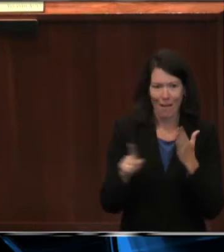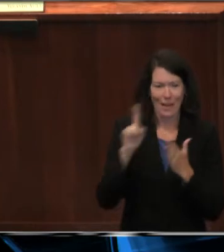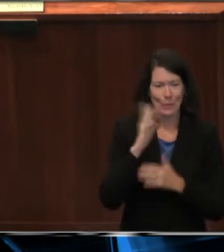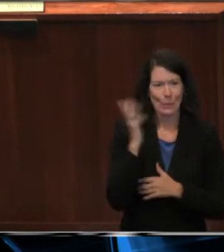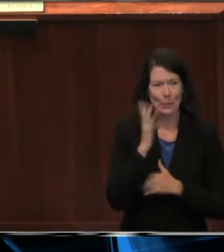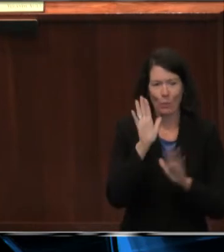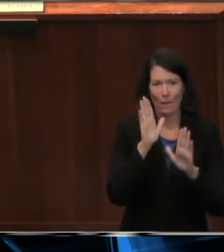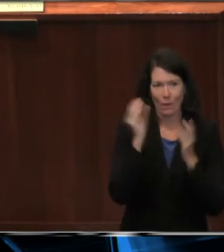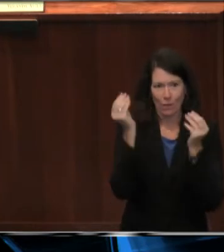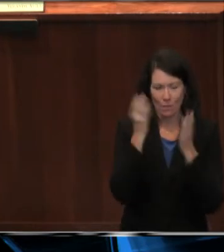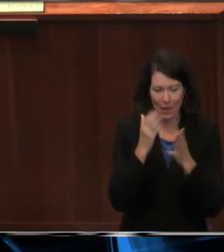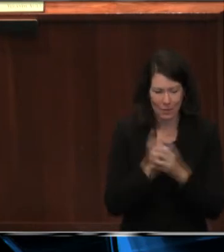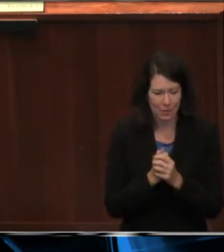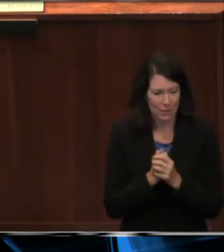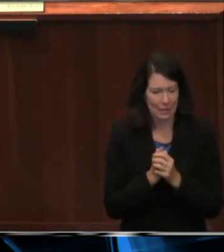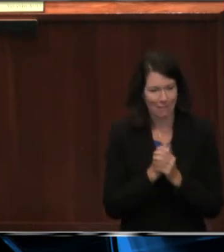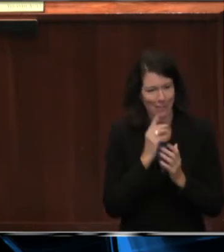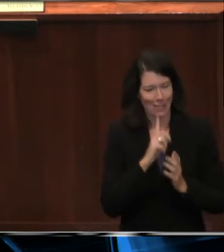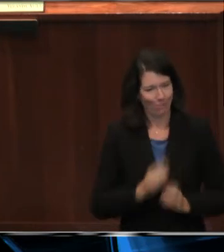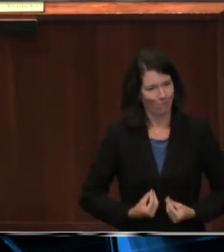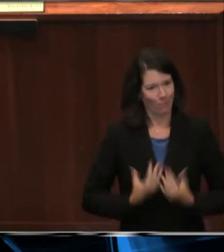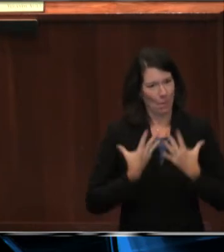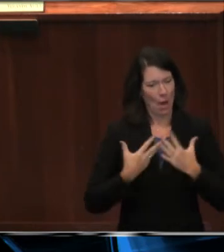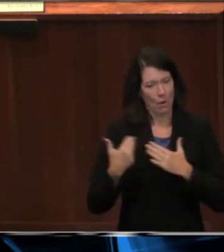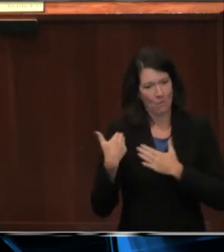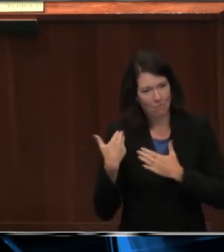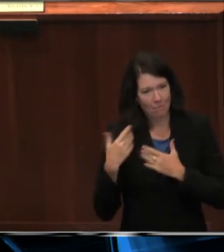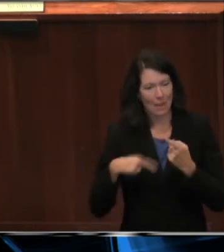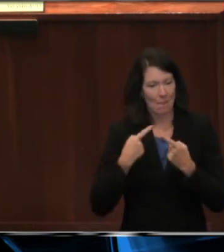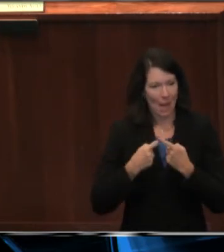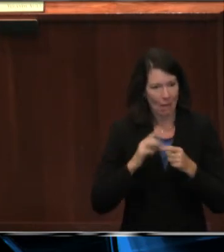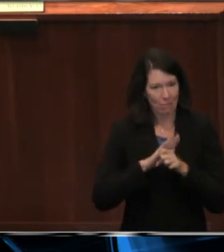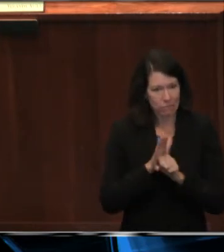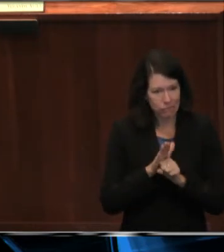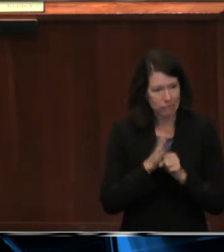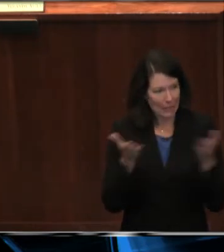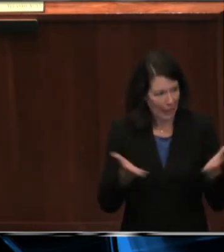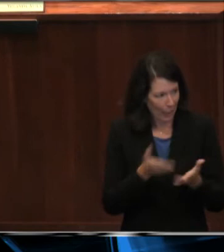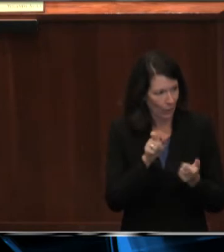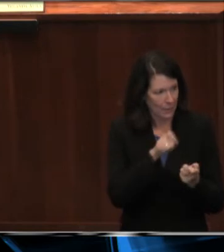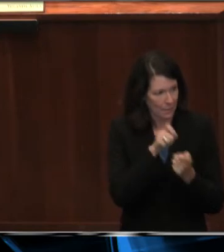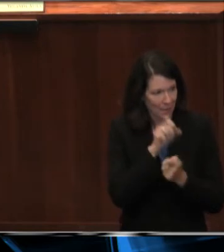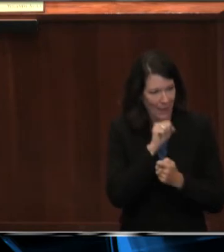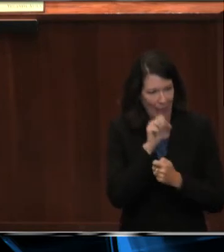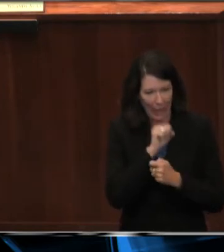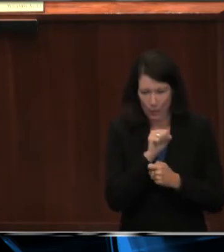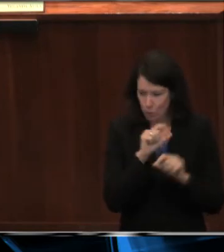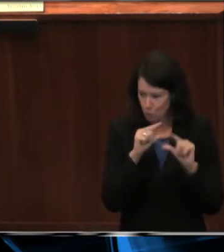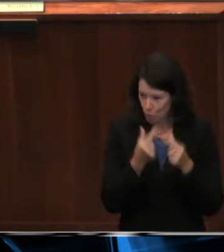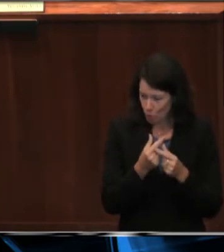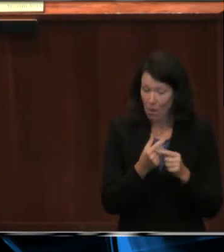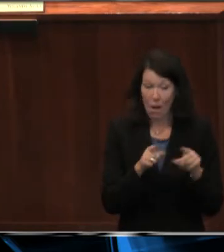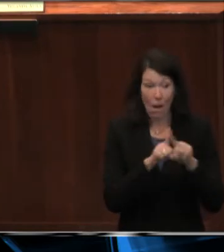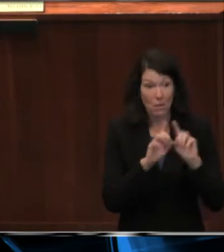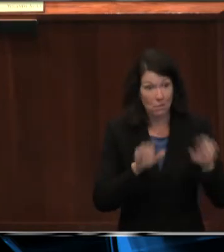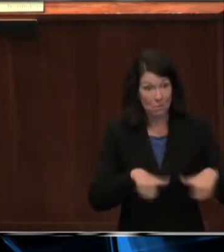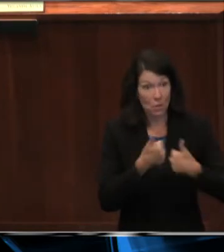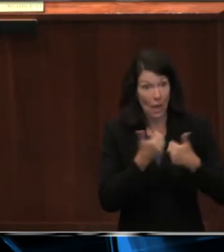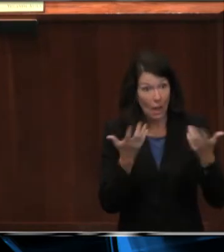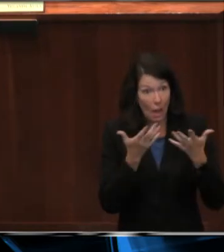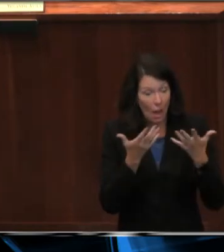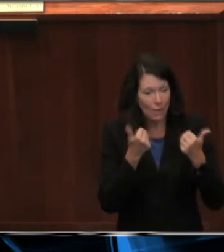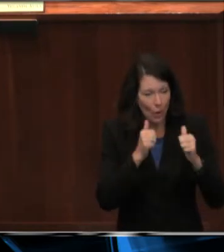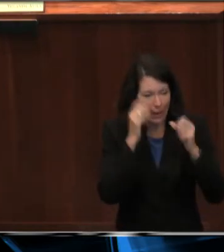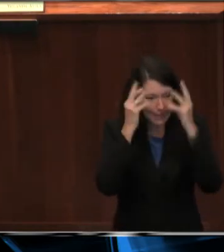amazing information, kind of inspired responsibility about the pandemic in our specific age group. They also challenged us to try